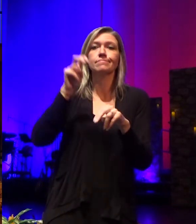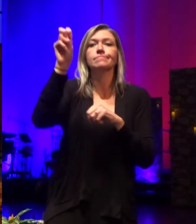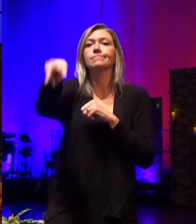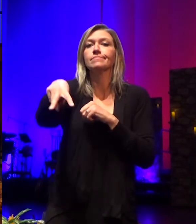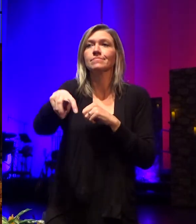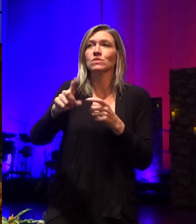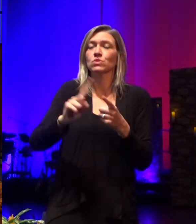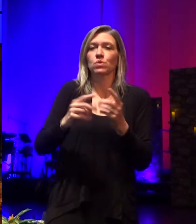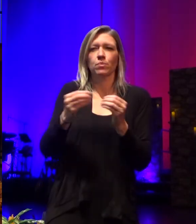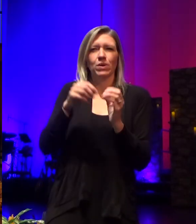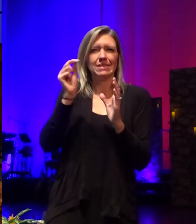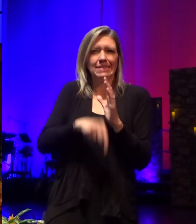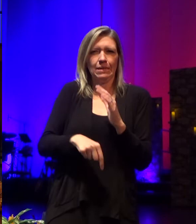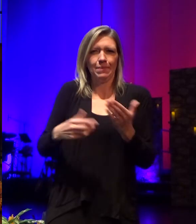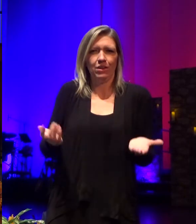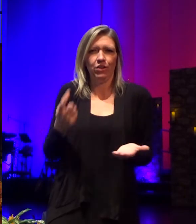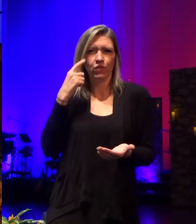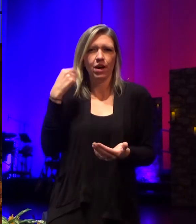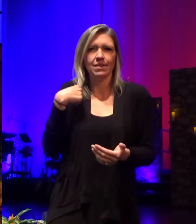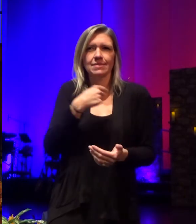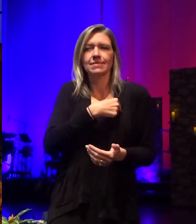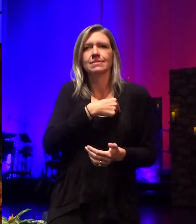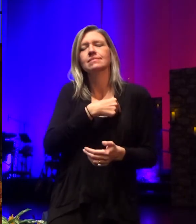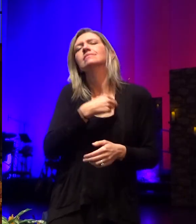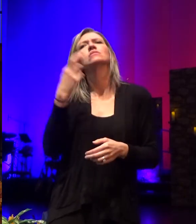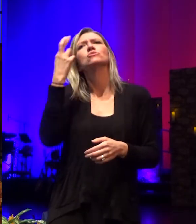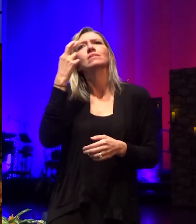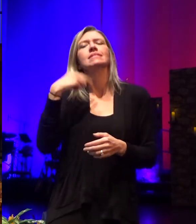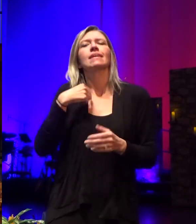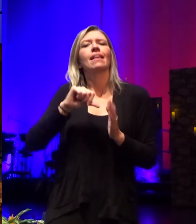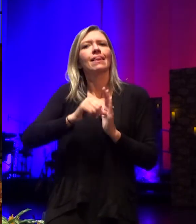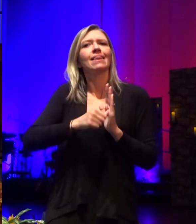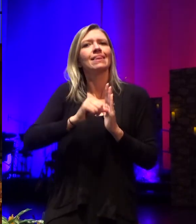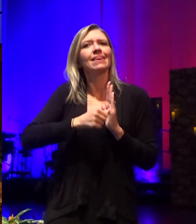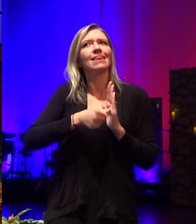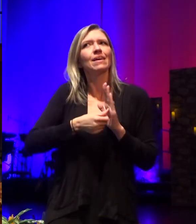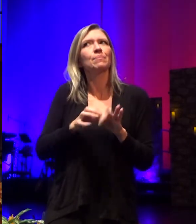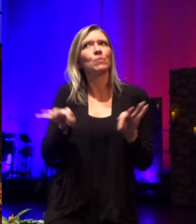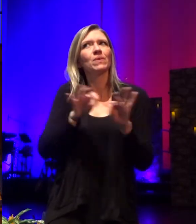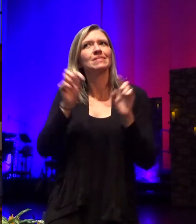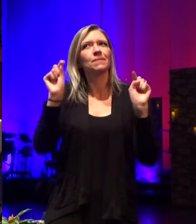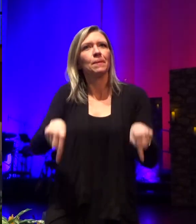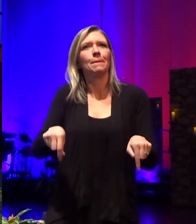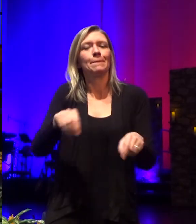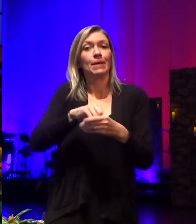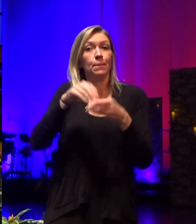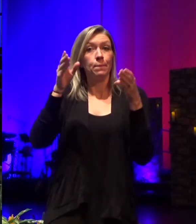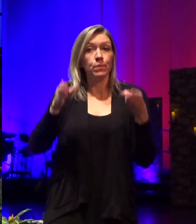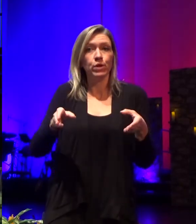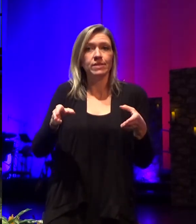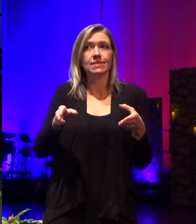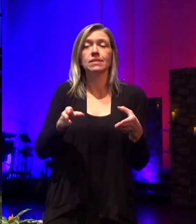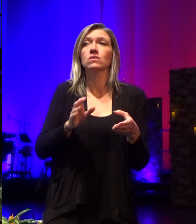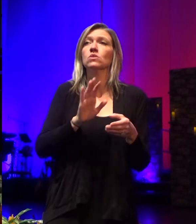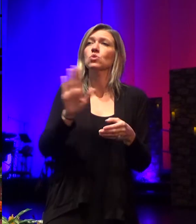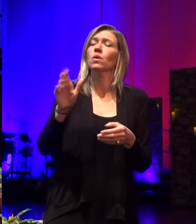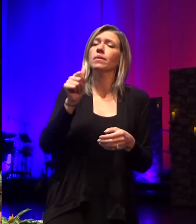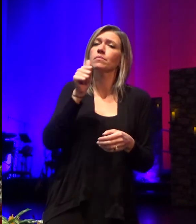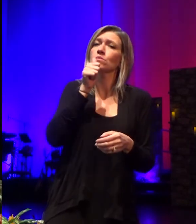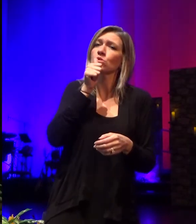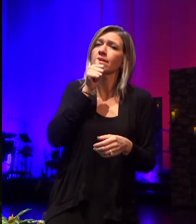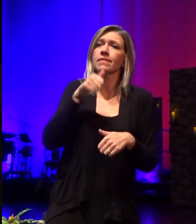us. And the reason I'm so stressing the importance of being here in person is that there's your private spiritual life. When